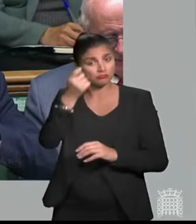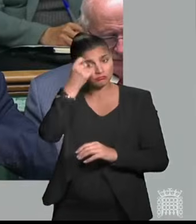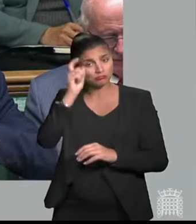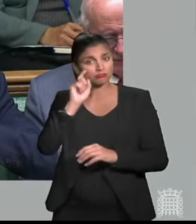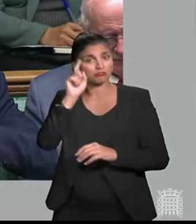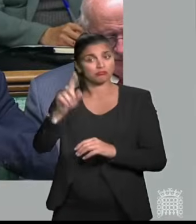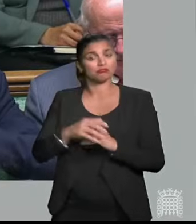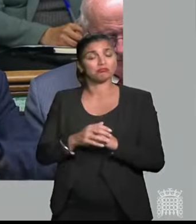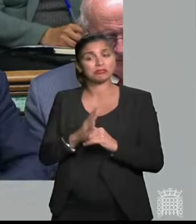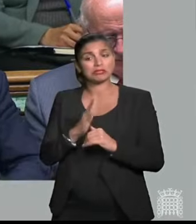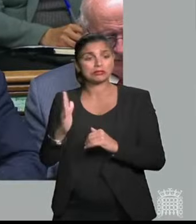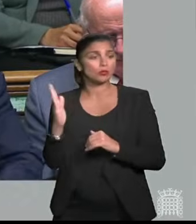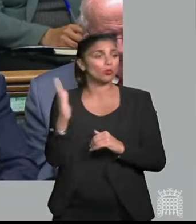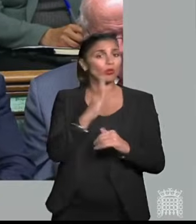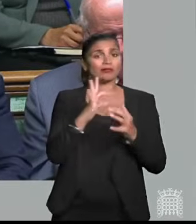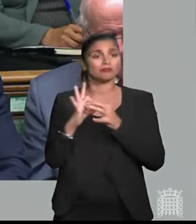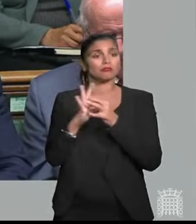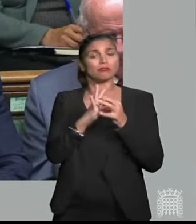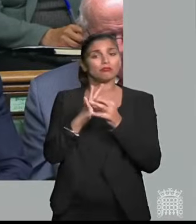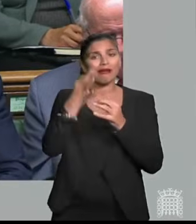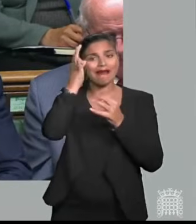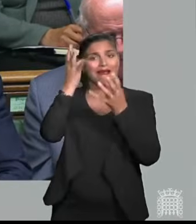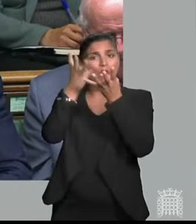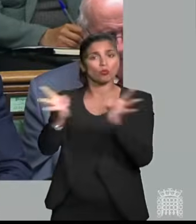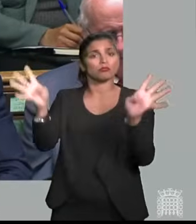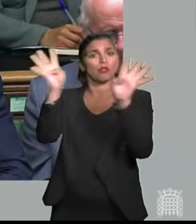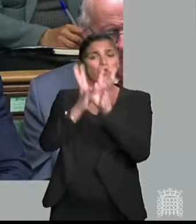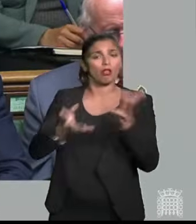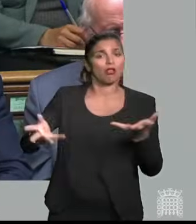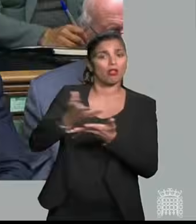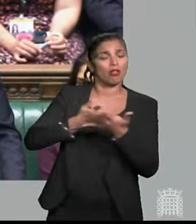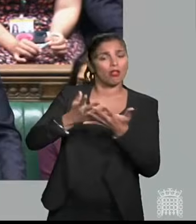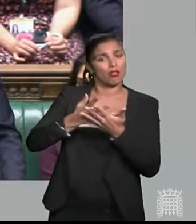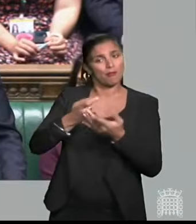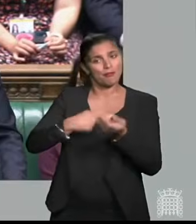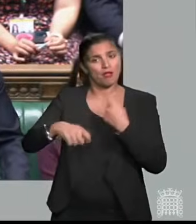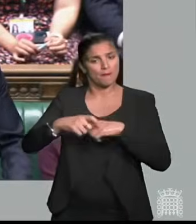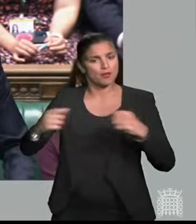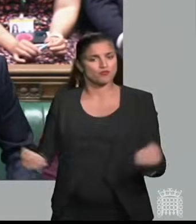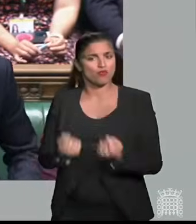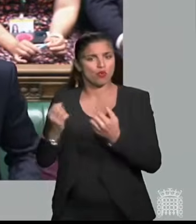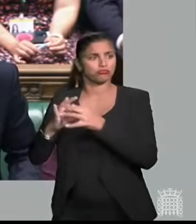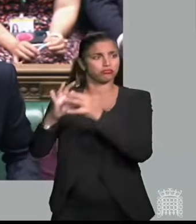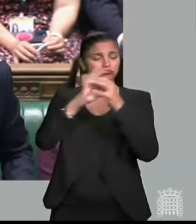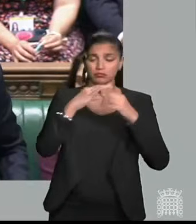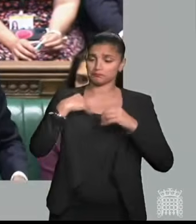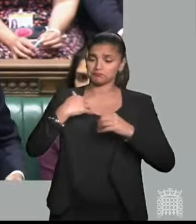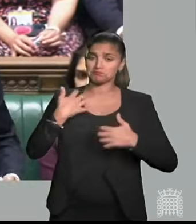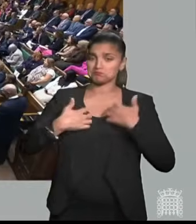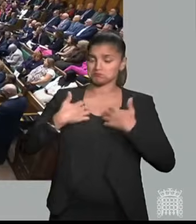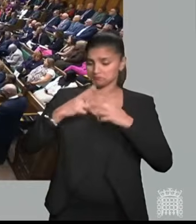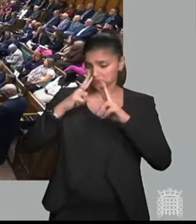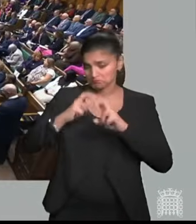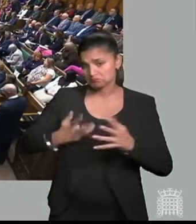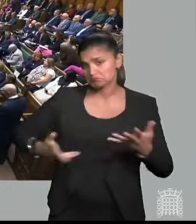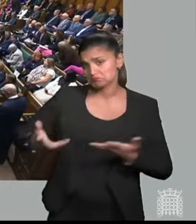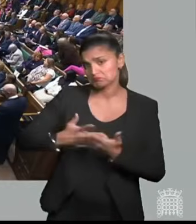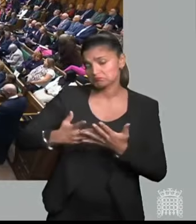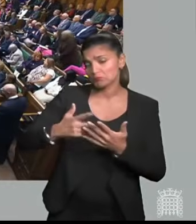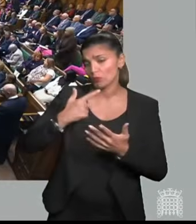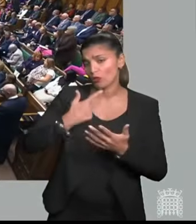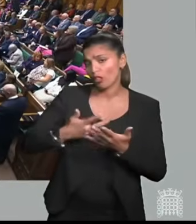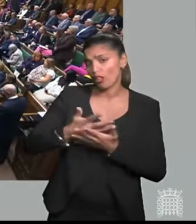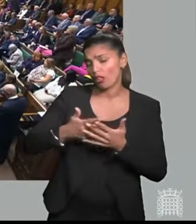new East-West Council to further strengthen the union, and I look forward to exploring the issue with him and his colleagues further. Martin